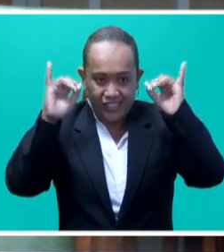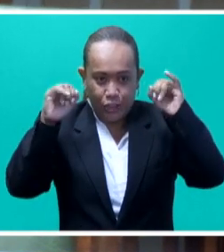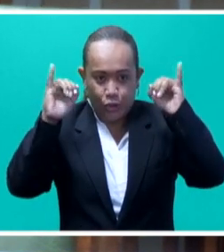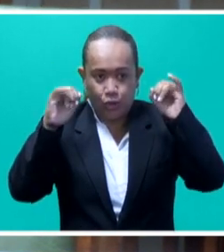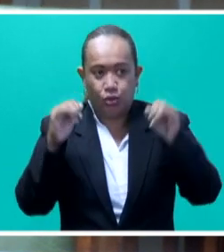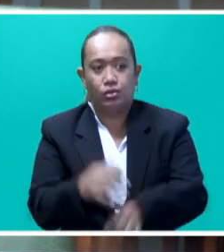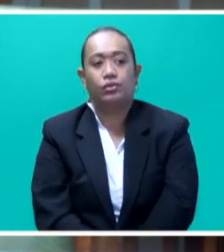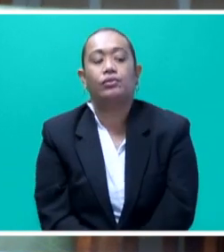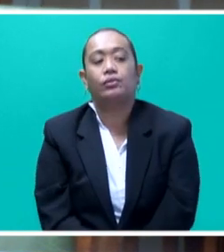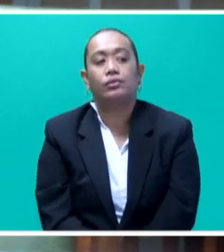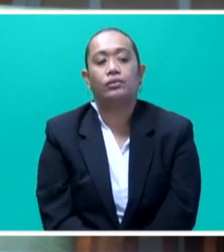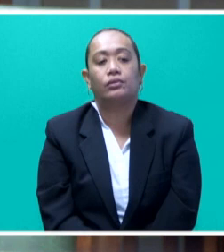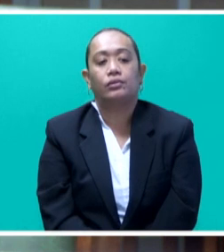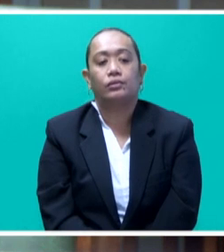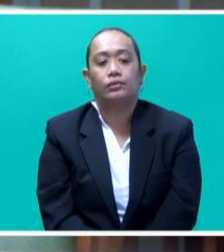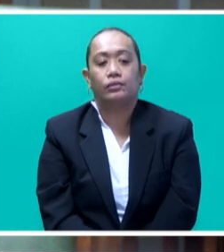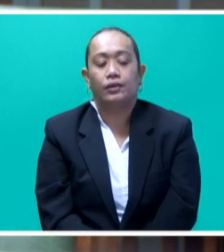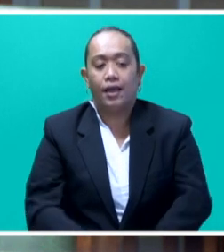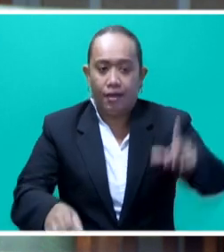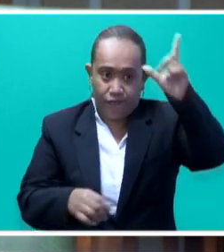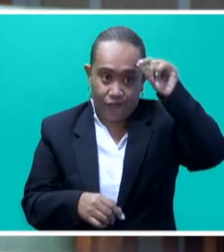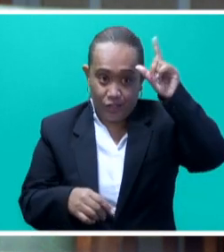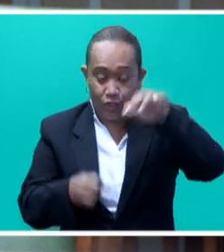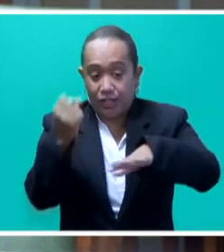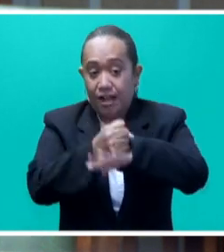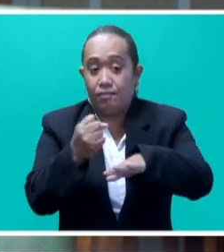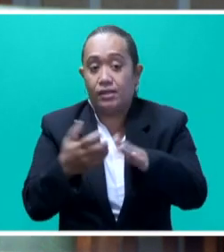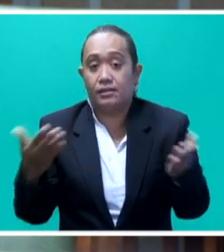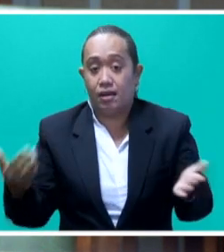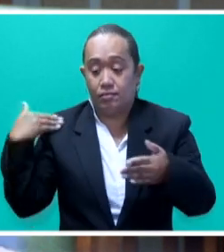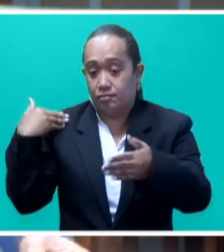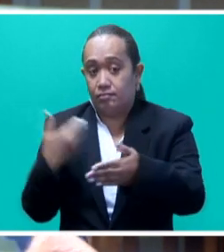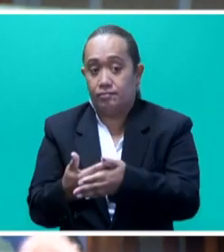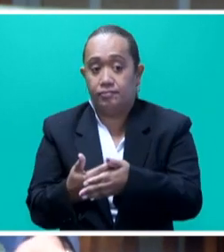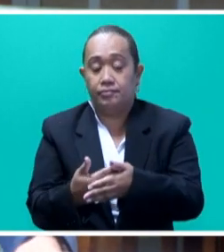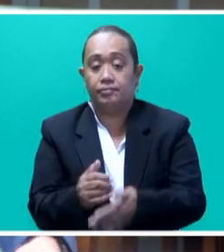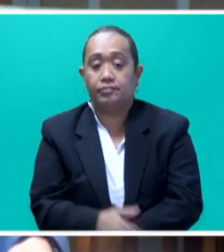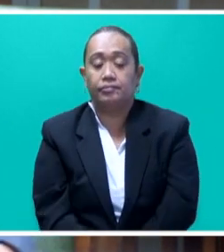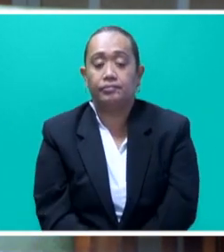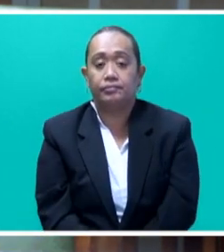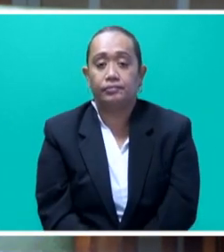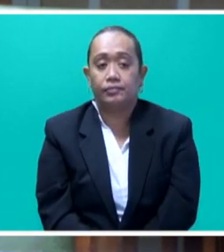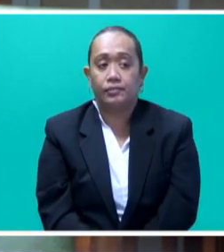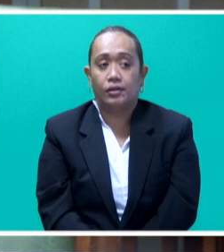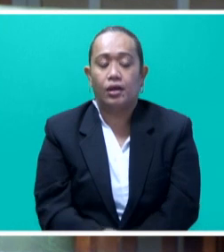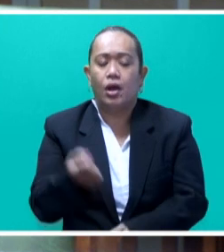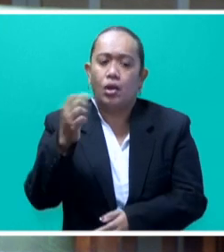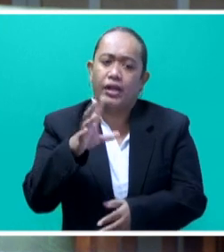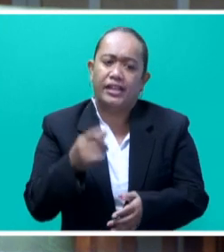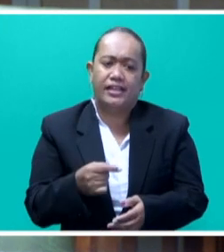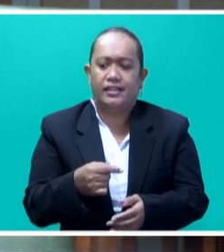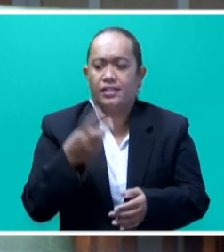of that. Mr. Speaker, sir, the Fijian government has so far, Mr. Speaker, sir, directly spent over $350